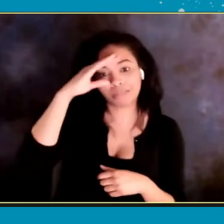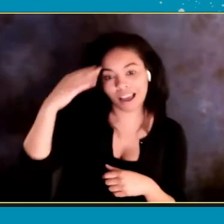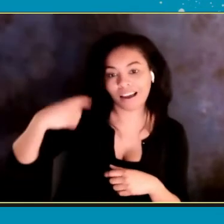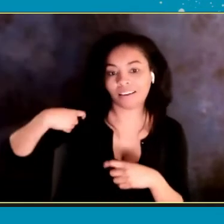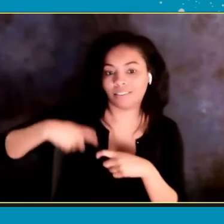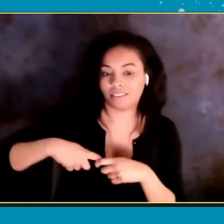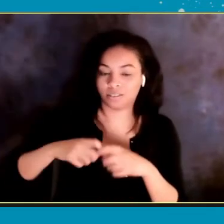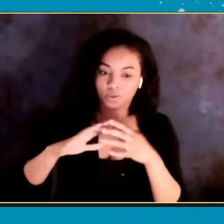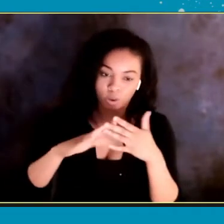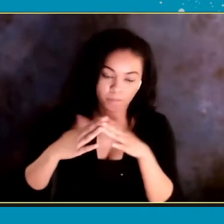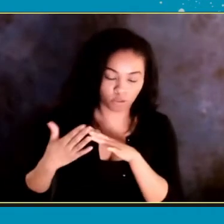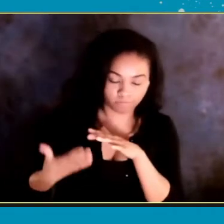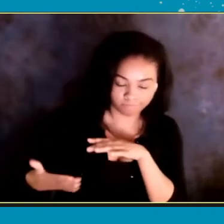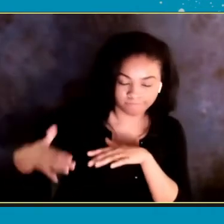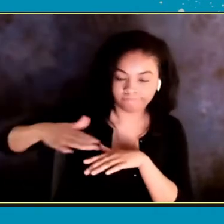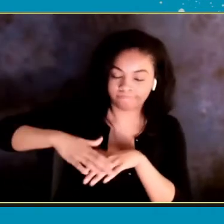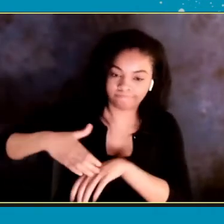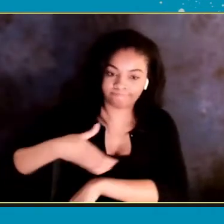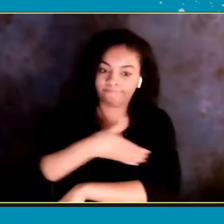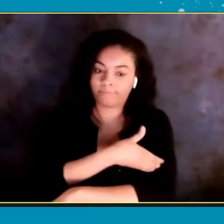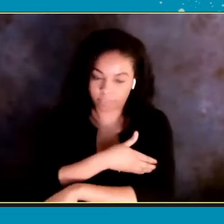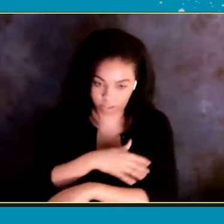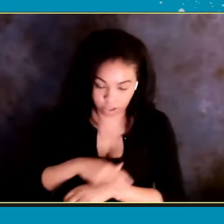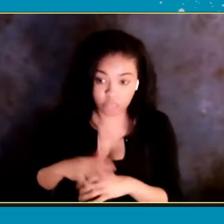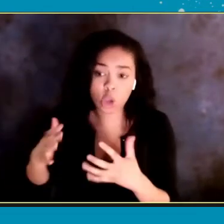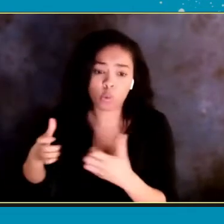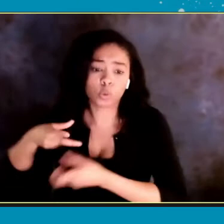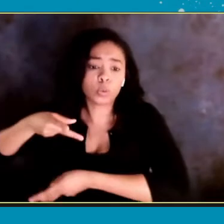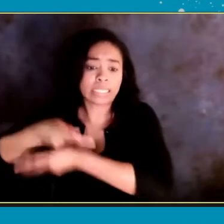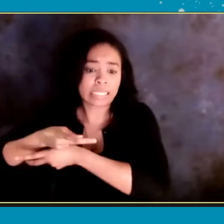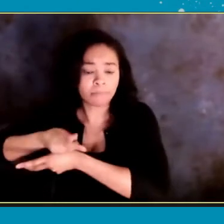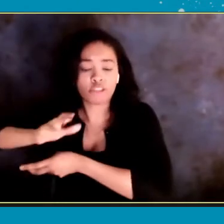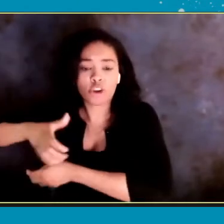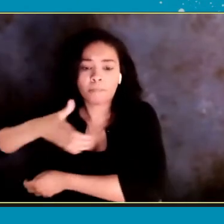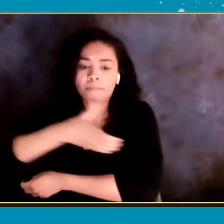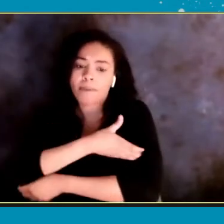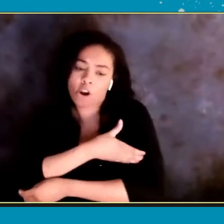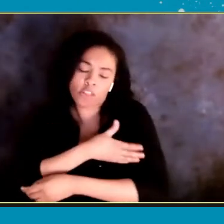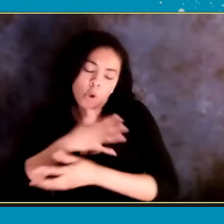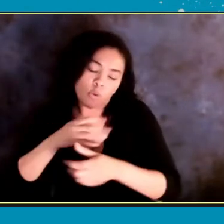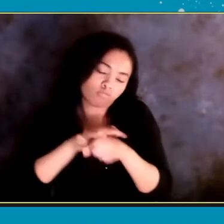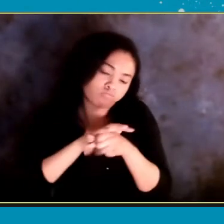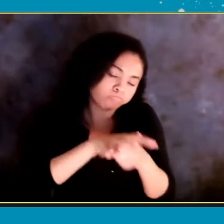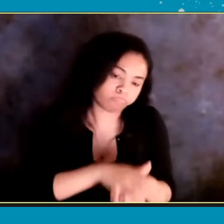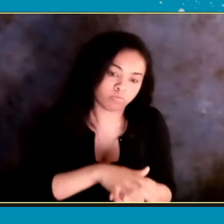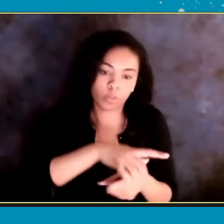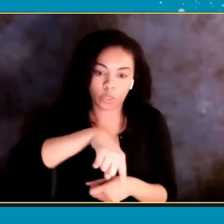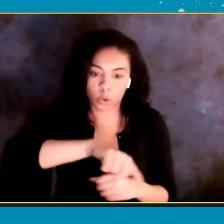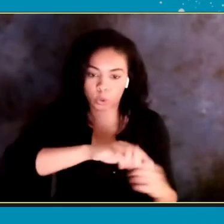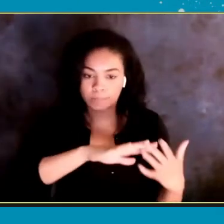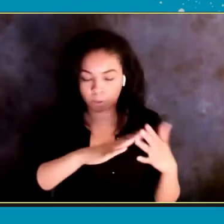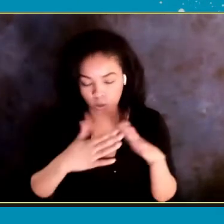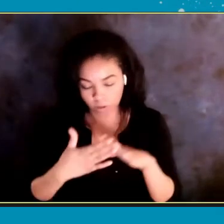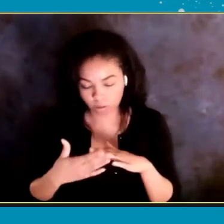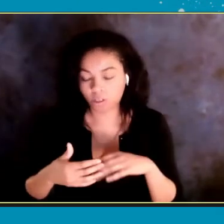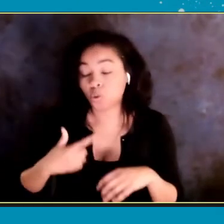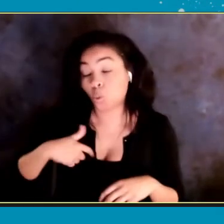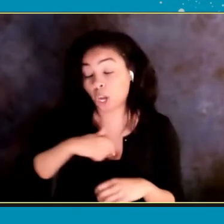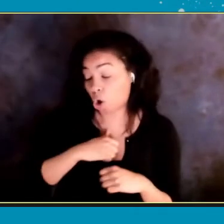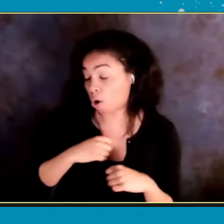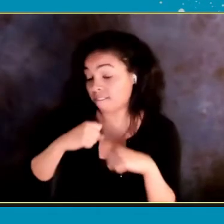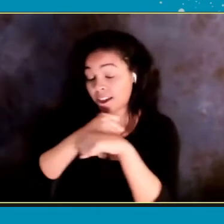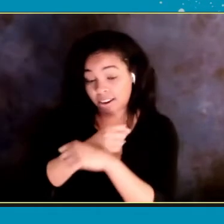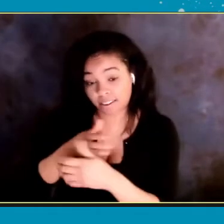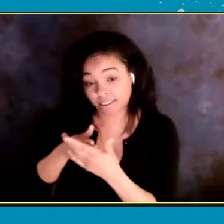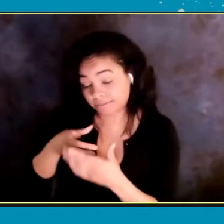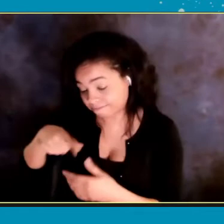communities. And they are seeking to retain their power by disempowering those very same communities. So we are fighting back. So what is